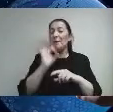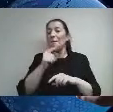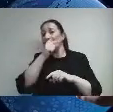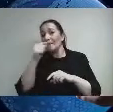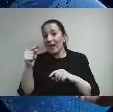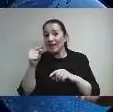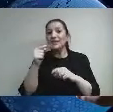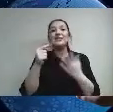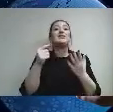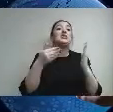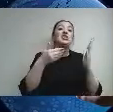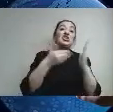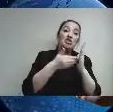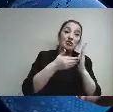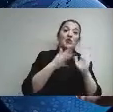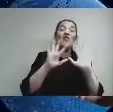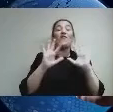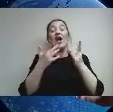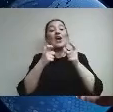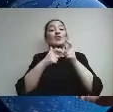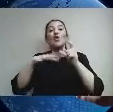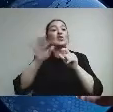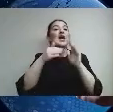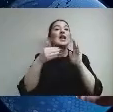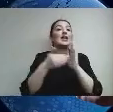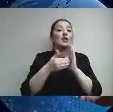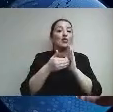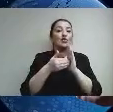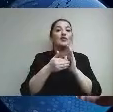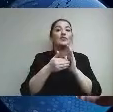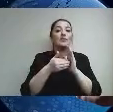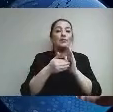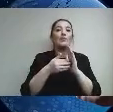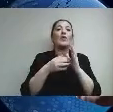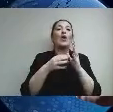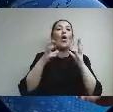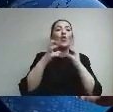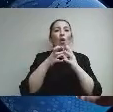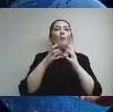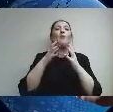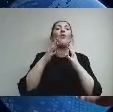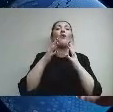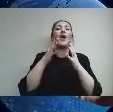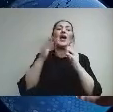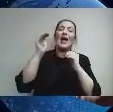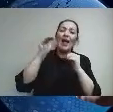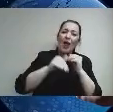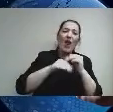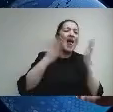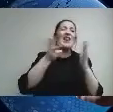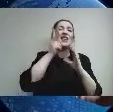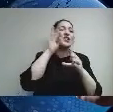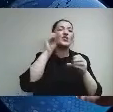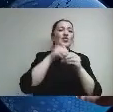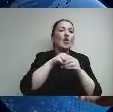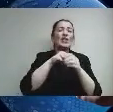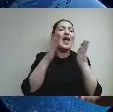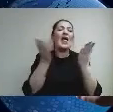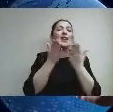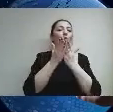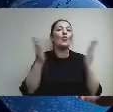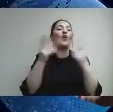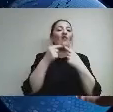So the key question here is the social impact side of